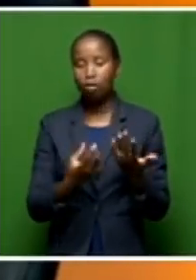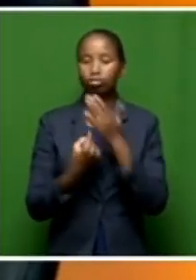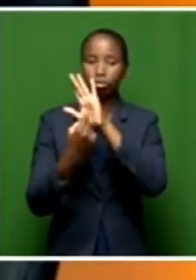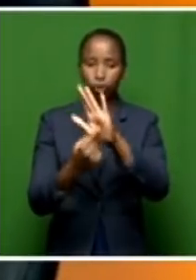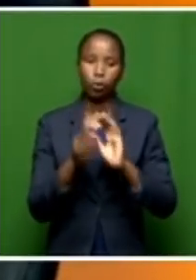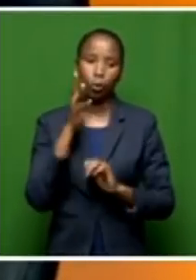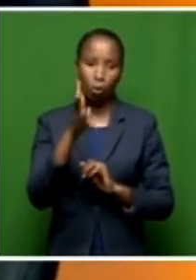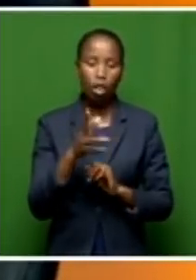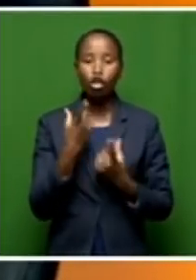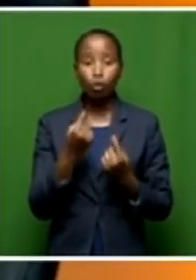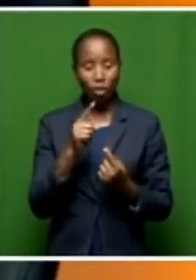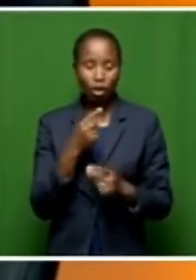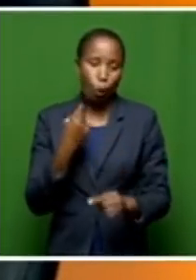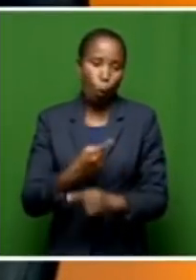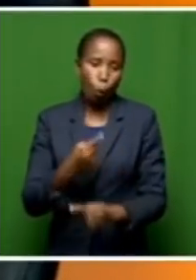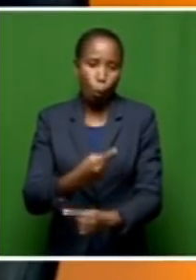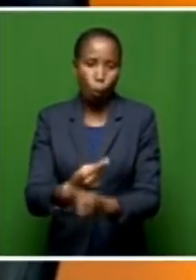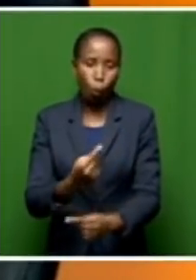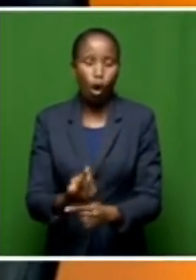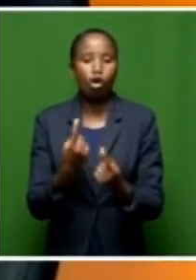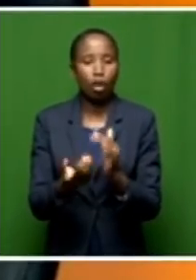one will be able to see where CSIR